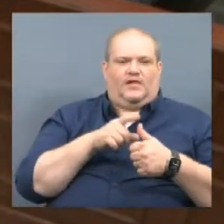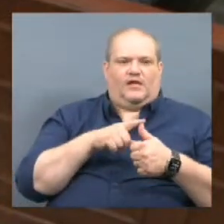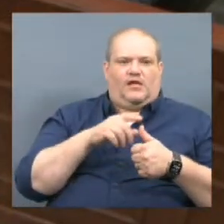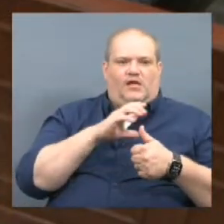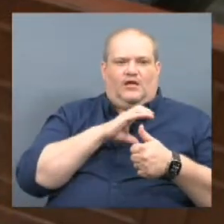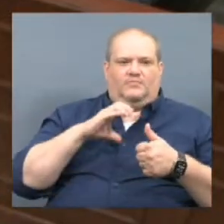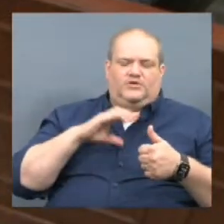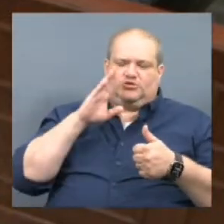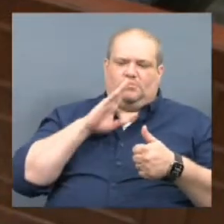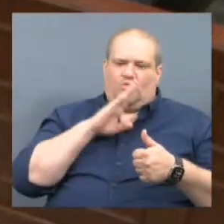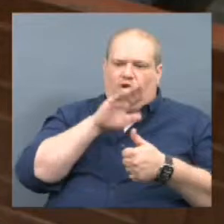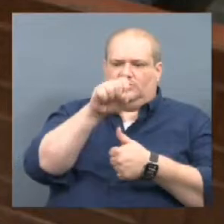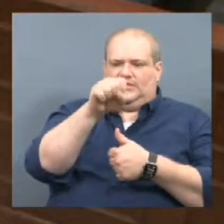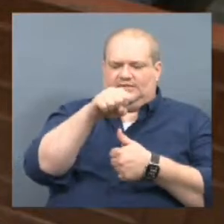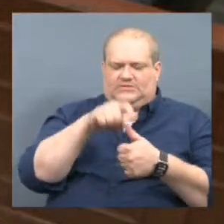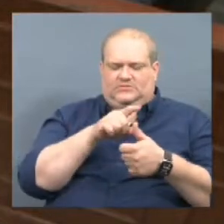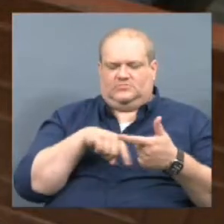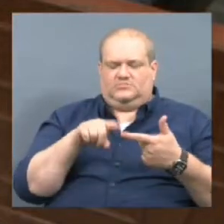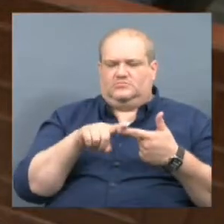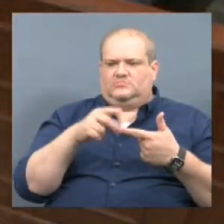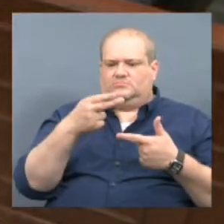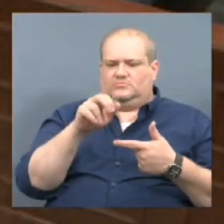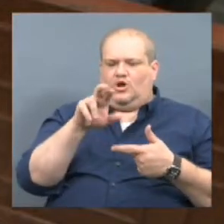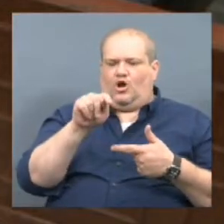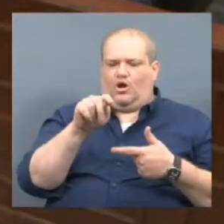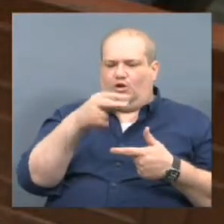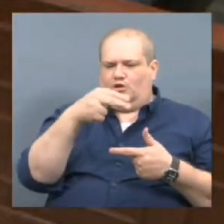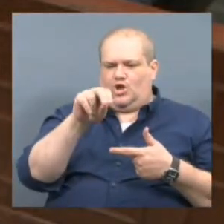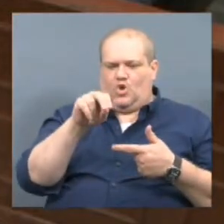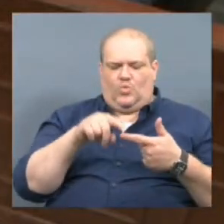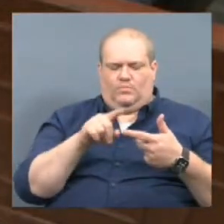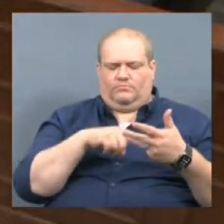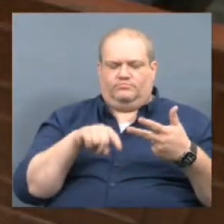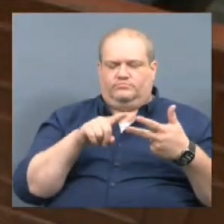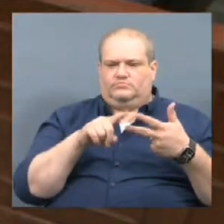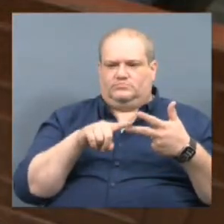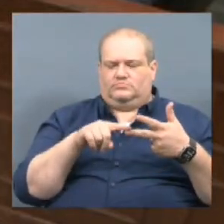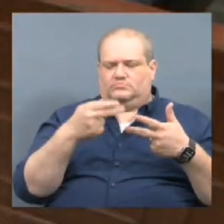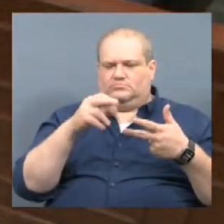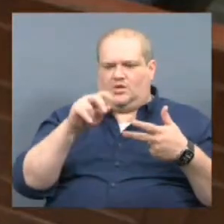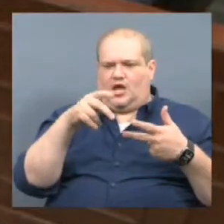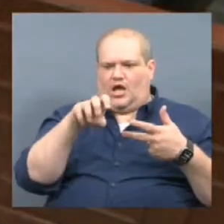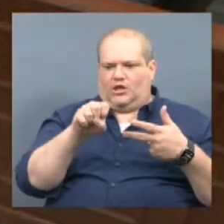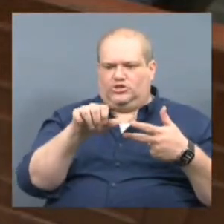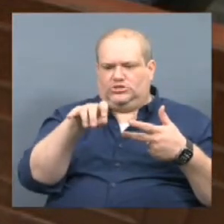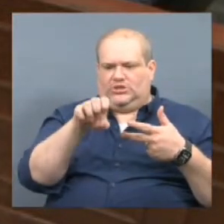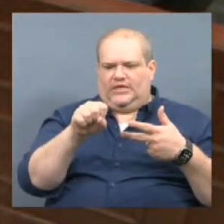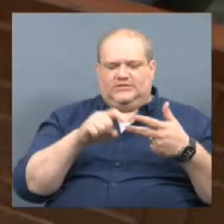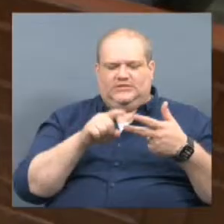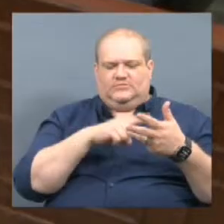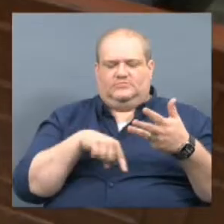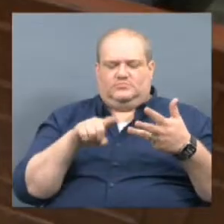Commissioner Brown? Yes. Hart? No. Hodges? Yes.